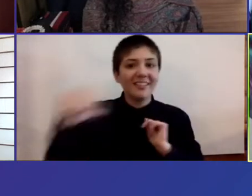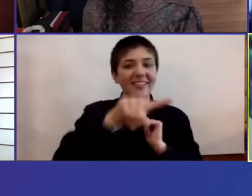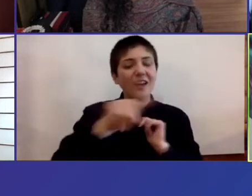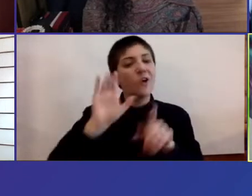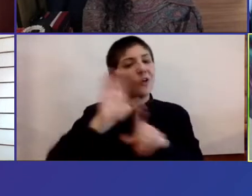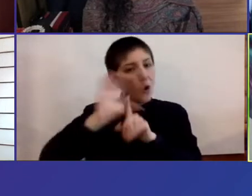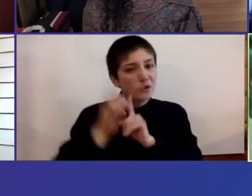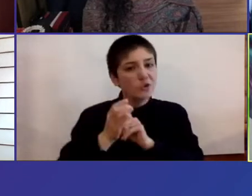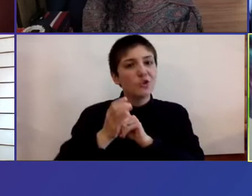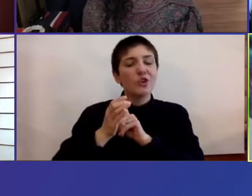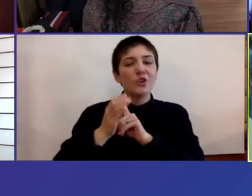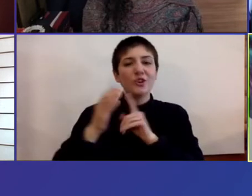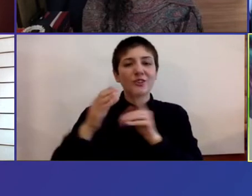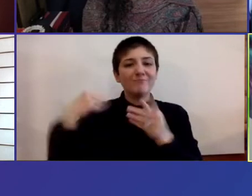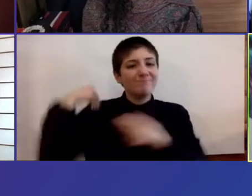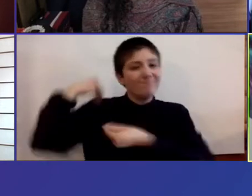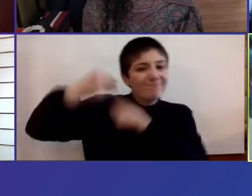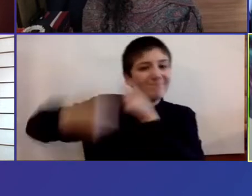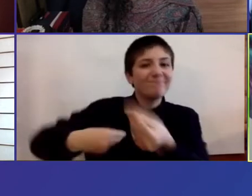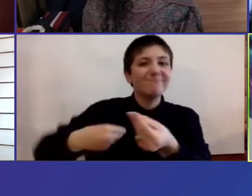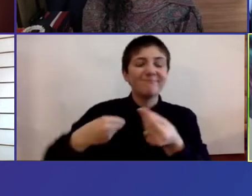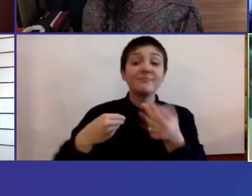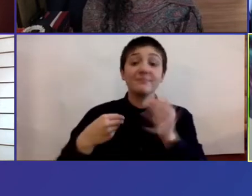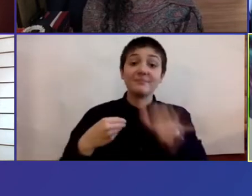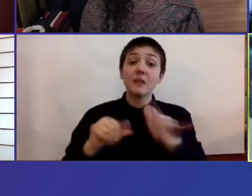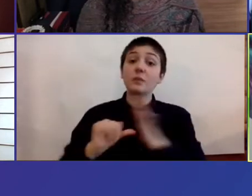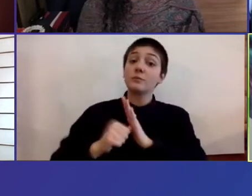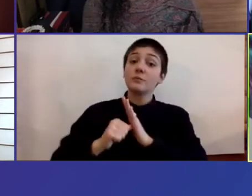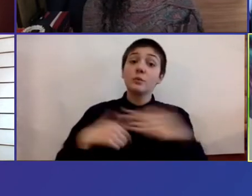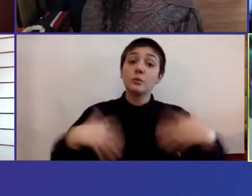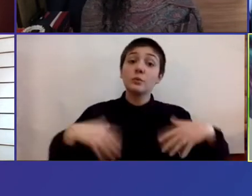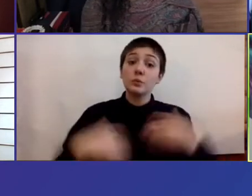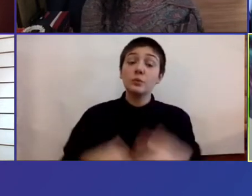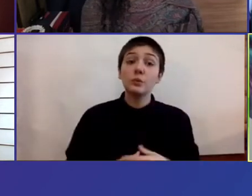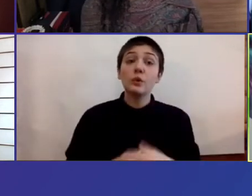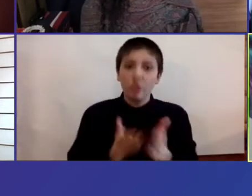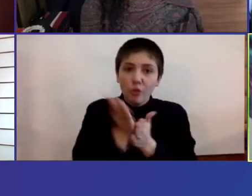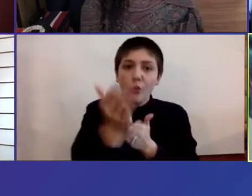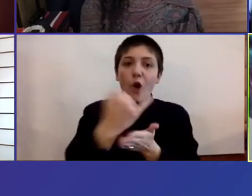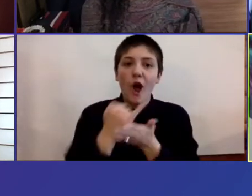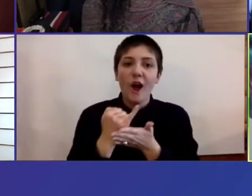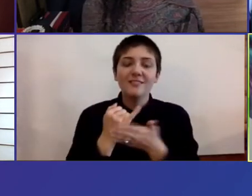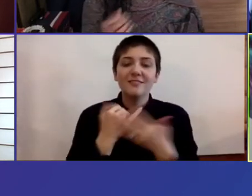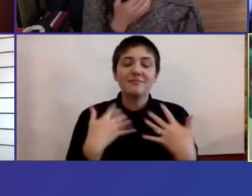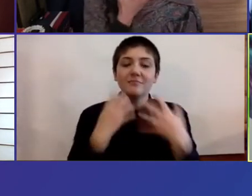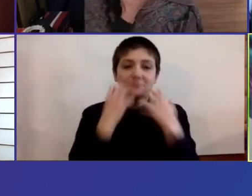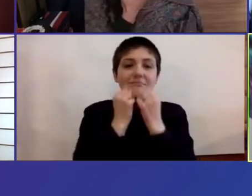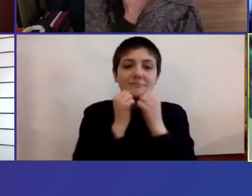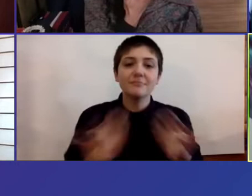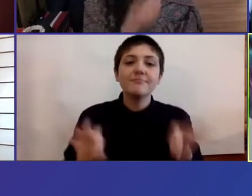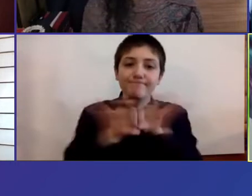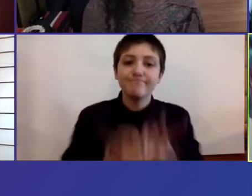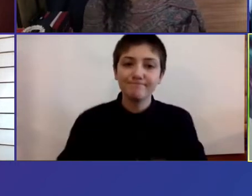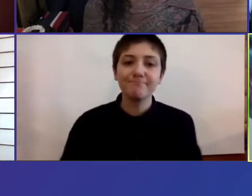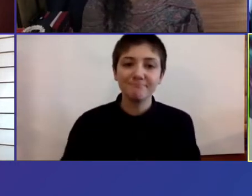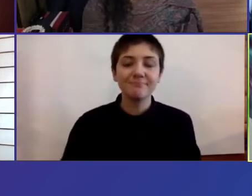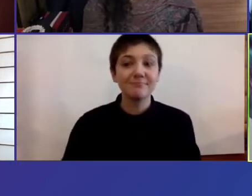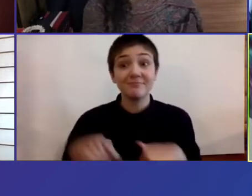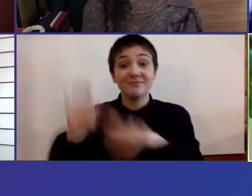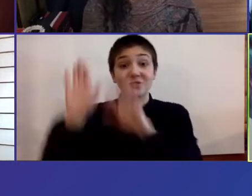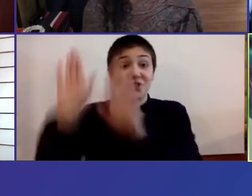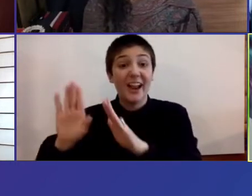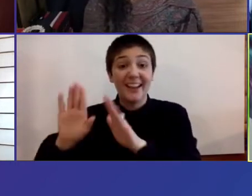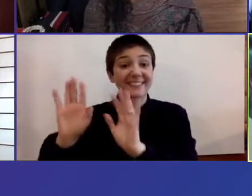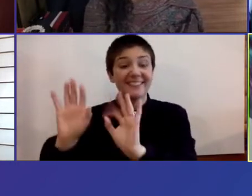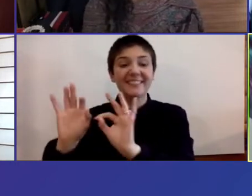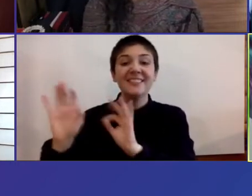bearers and, educators, through the arts. All right. So this is great. Who else wants to